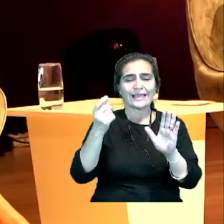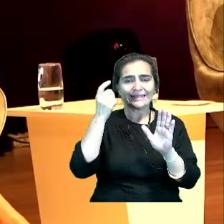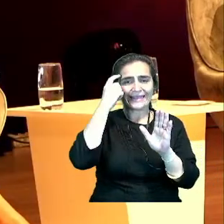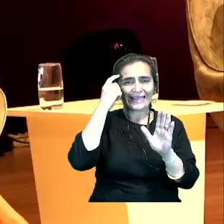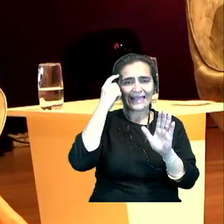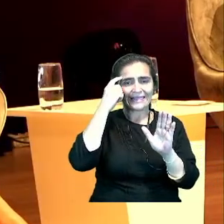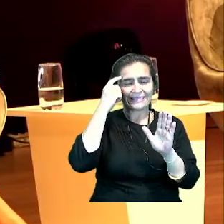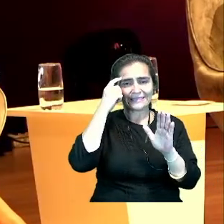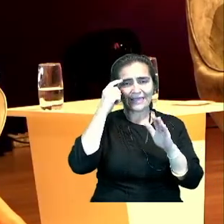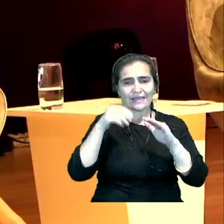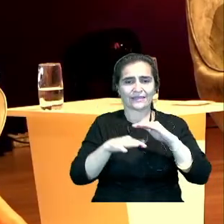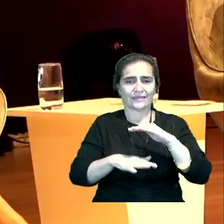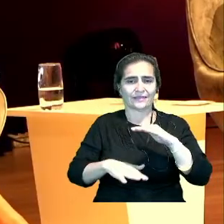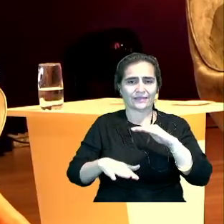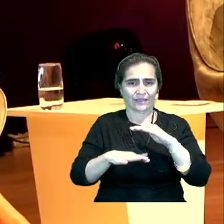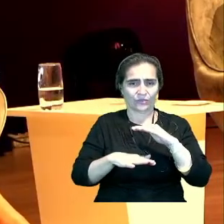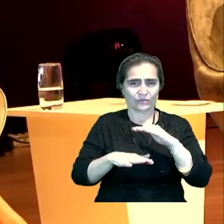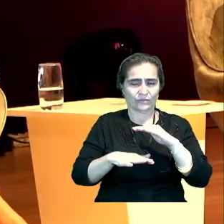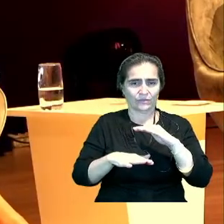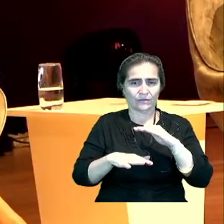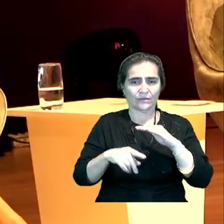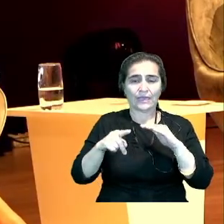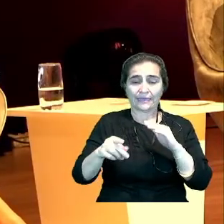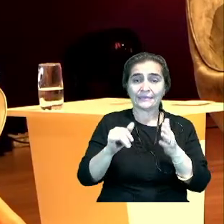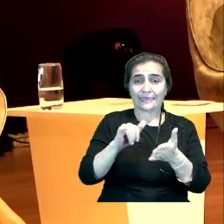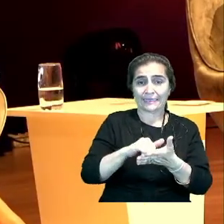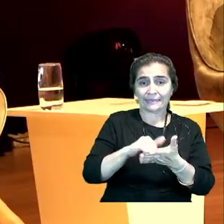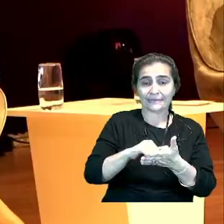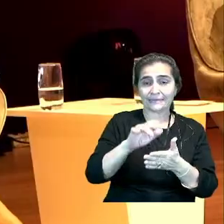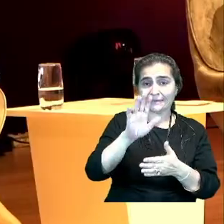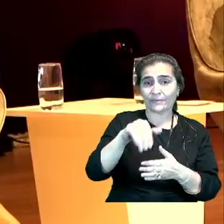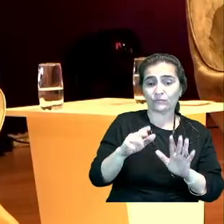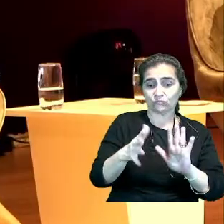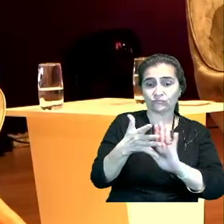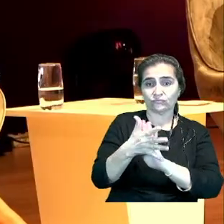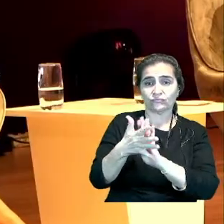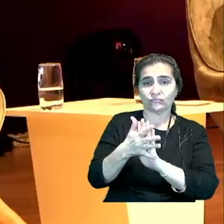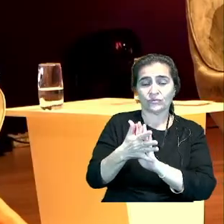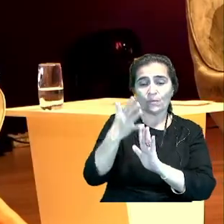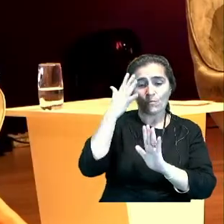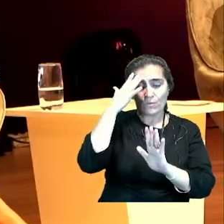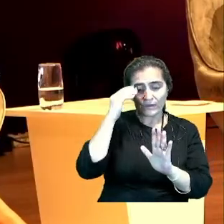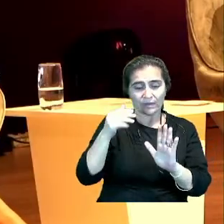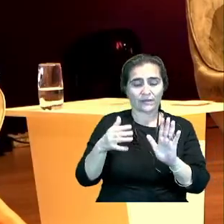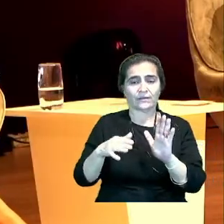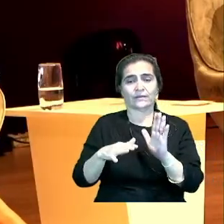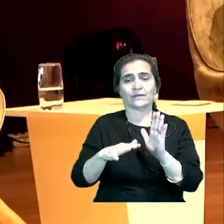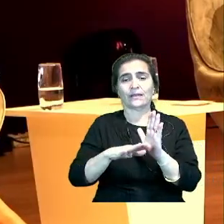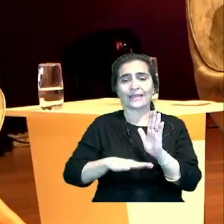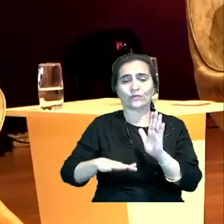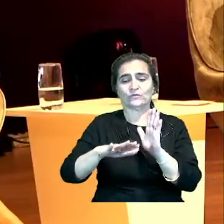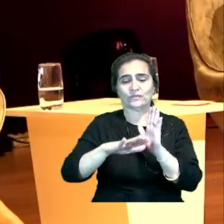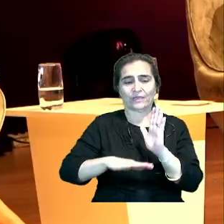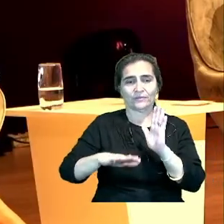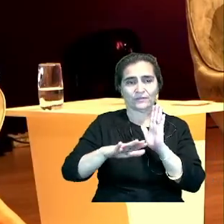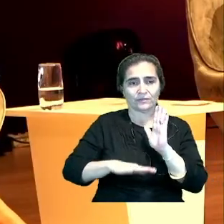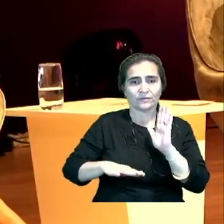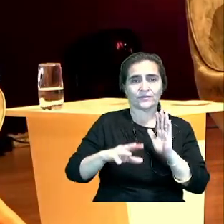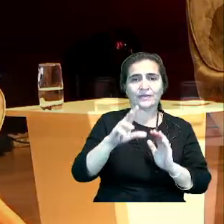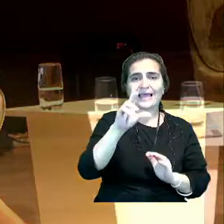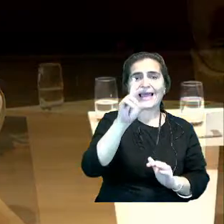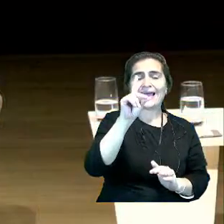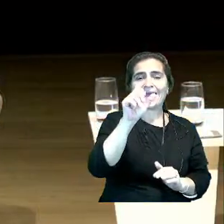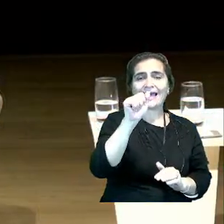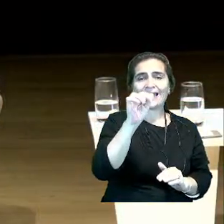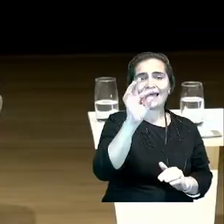And the answer is we have data intelligence now that has been constructed. It's there, and we need to